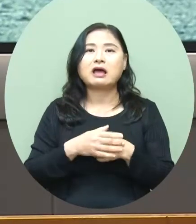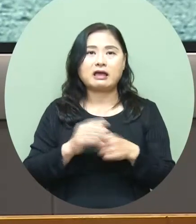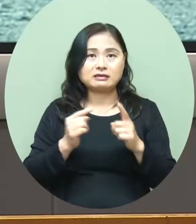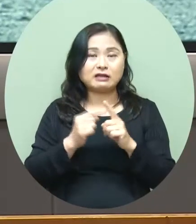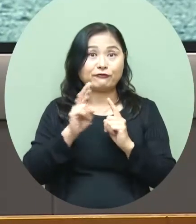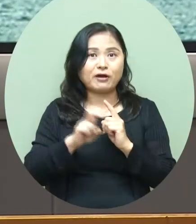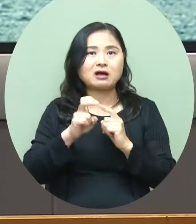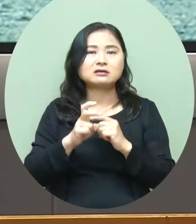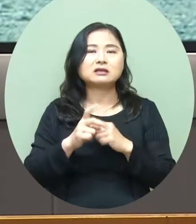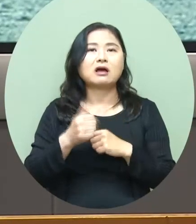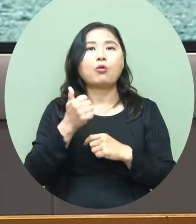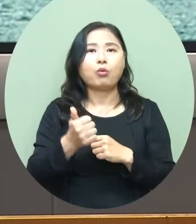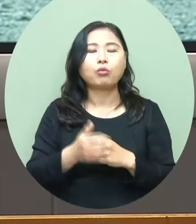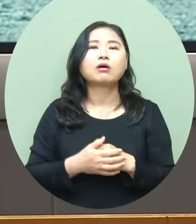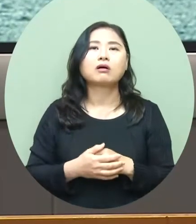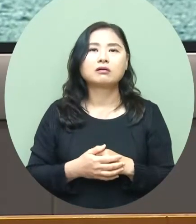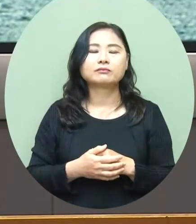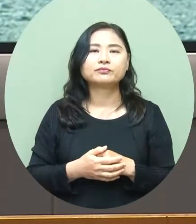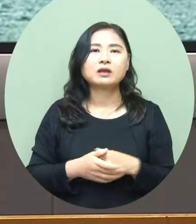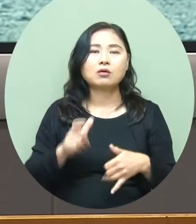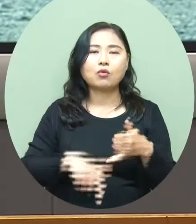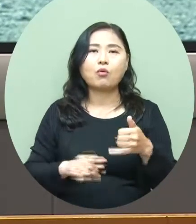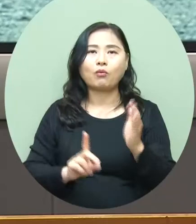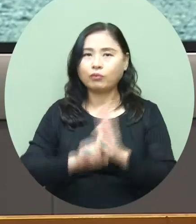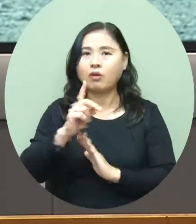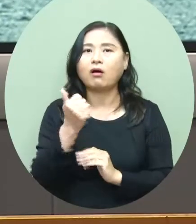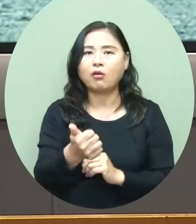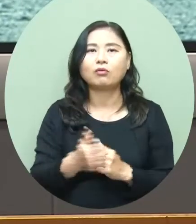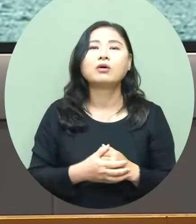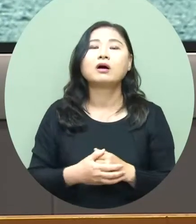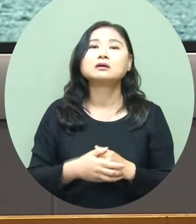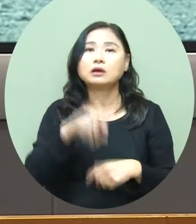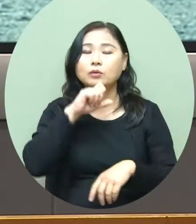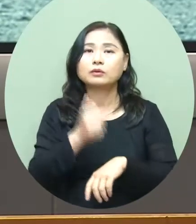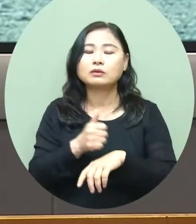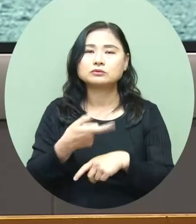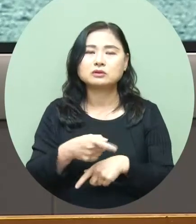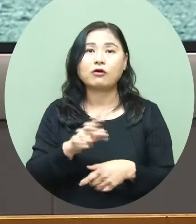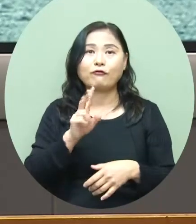are uncovering silent cases, and it's also a positive sign that we are picking up more cases.